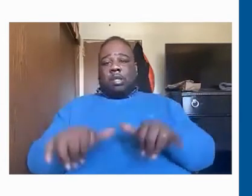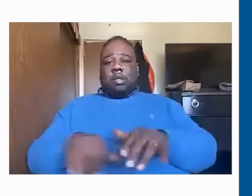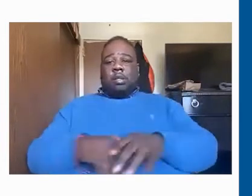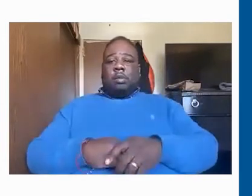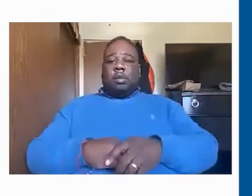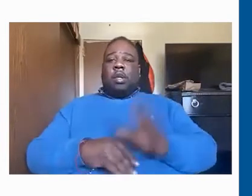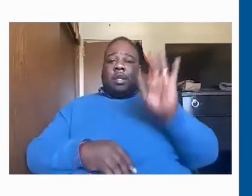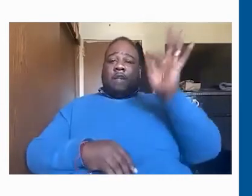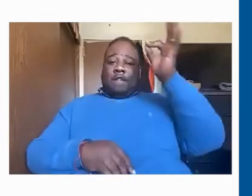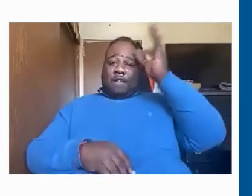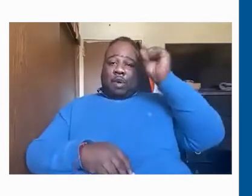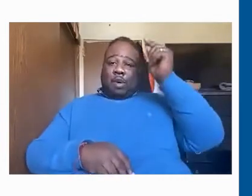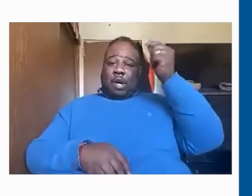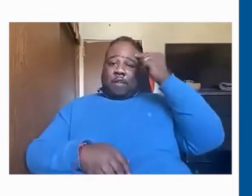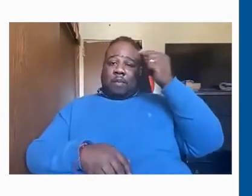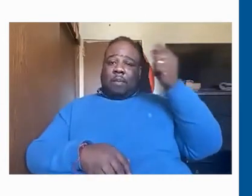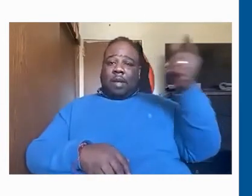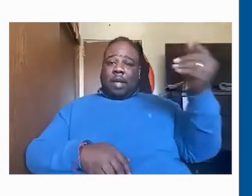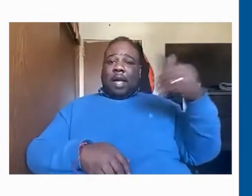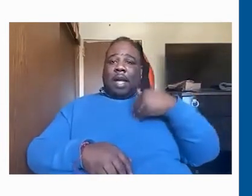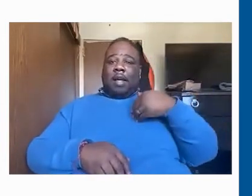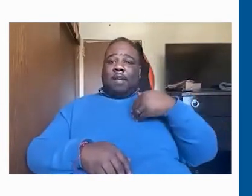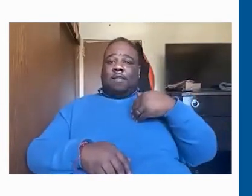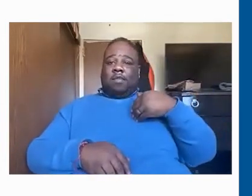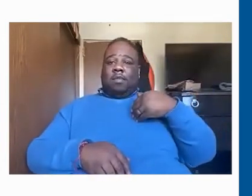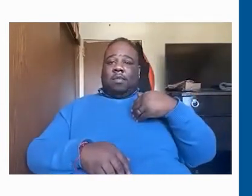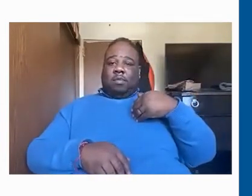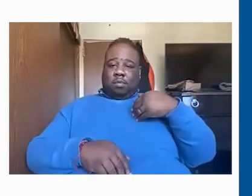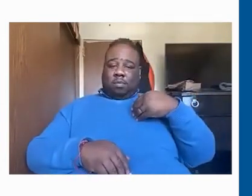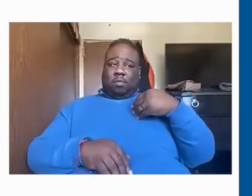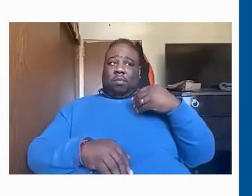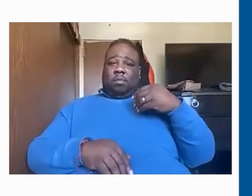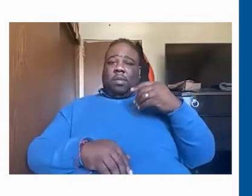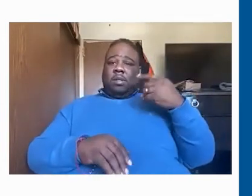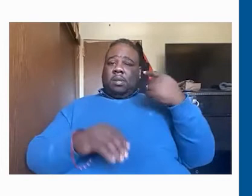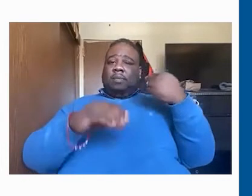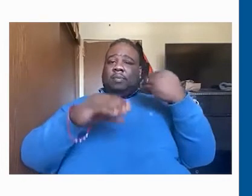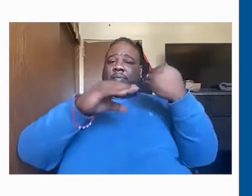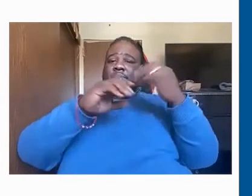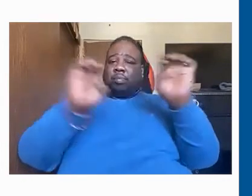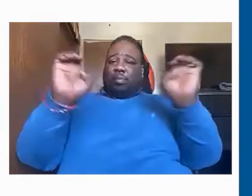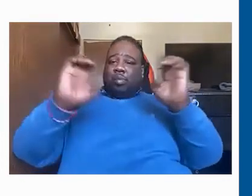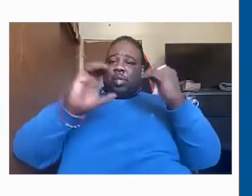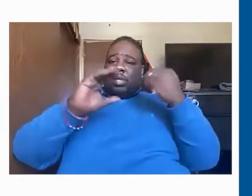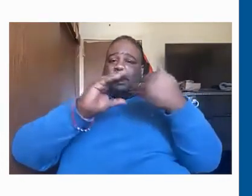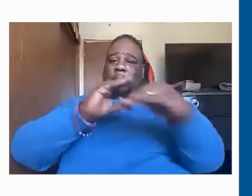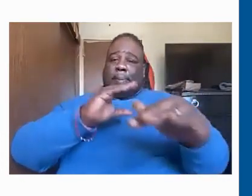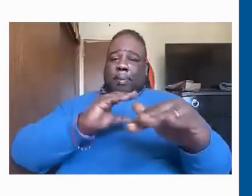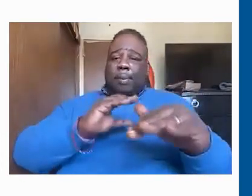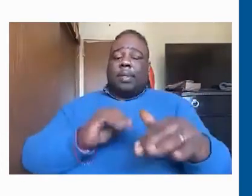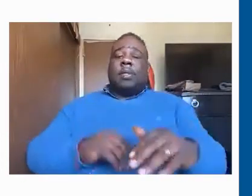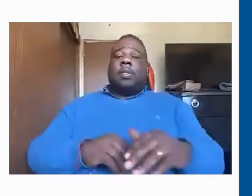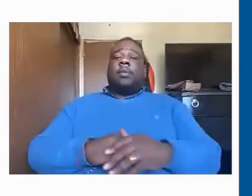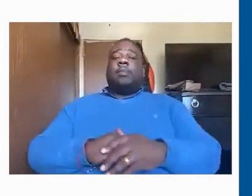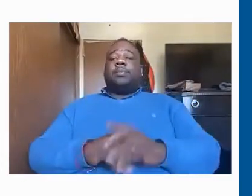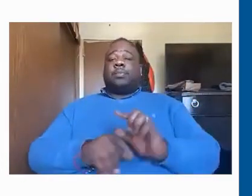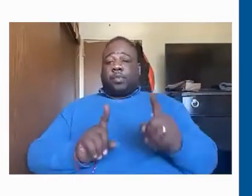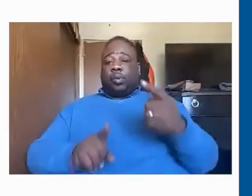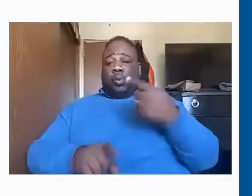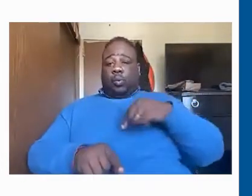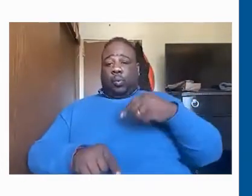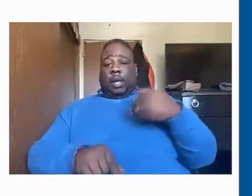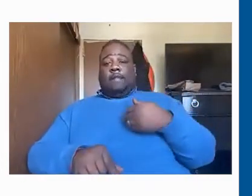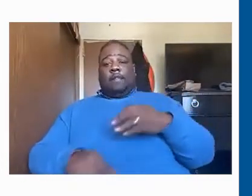messages. That's for more like flooding and amber alerts, but the city has our own messaging system, which you can sign up for. It's free of